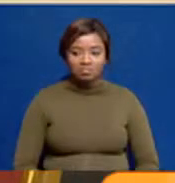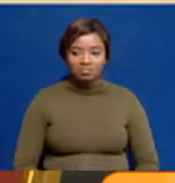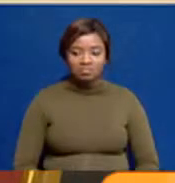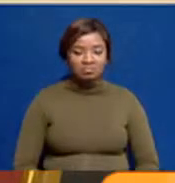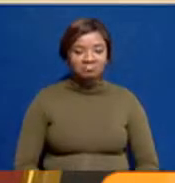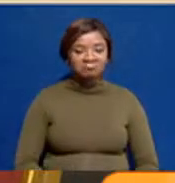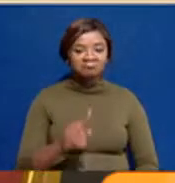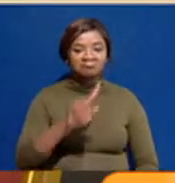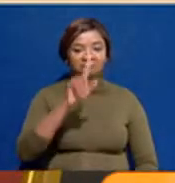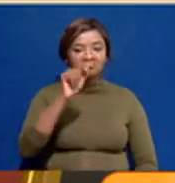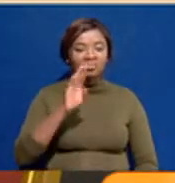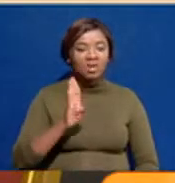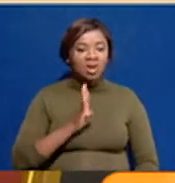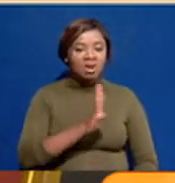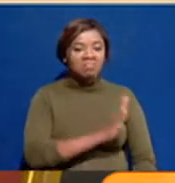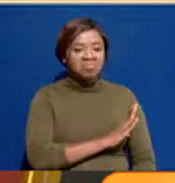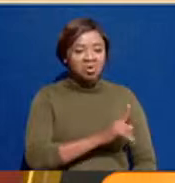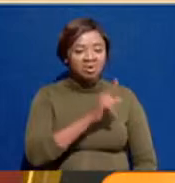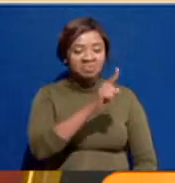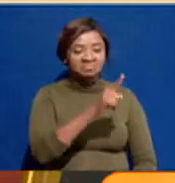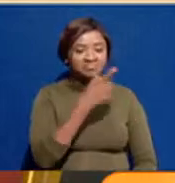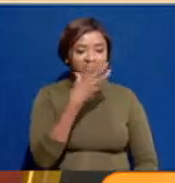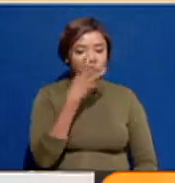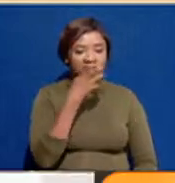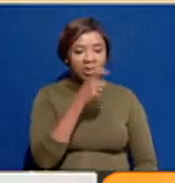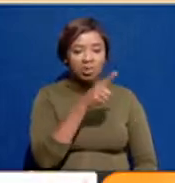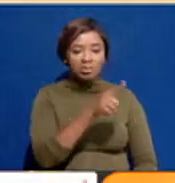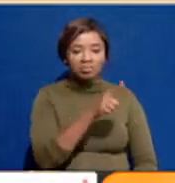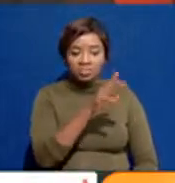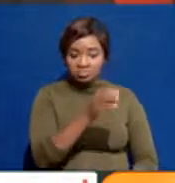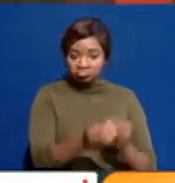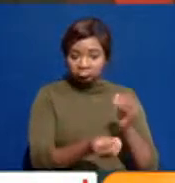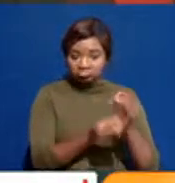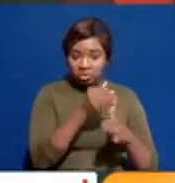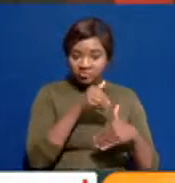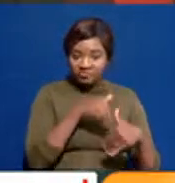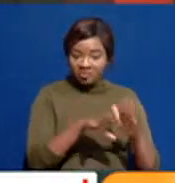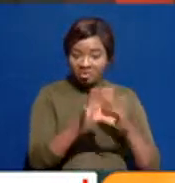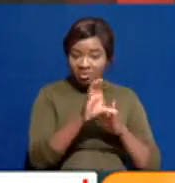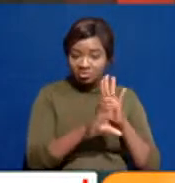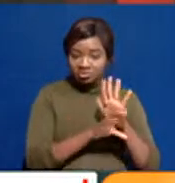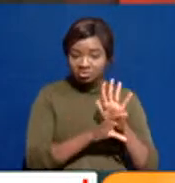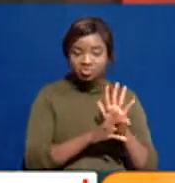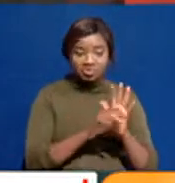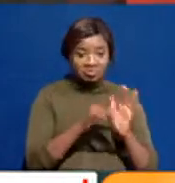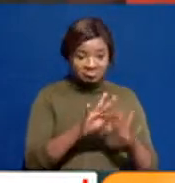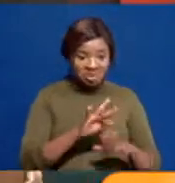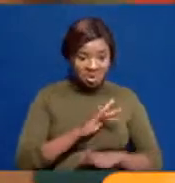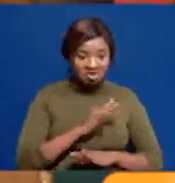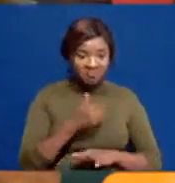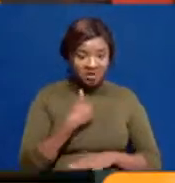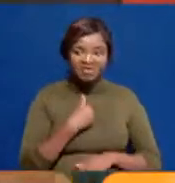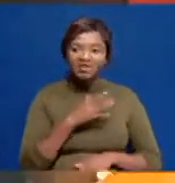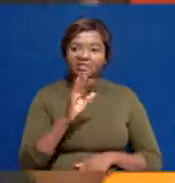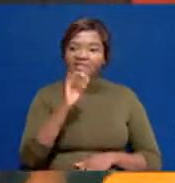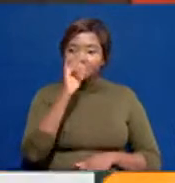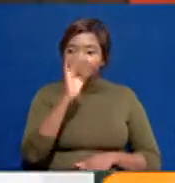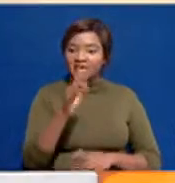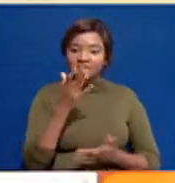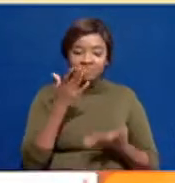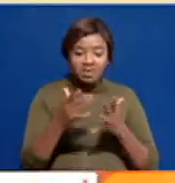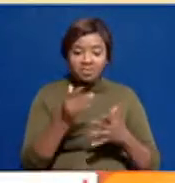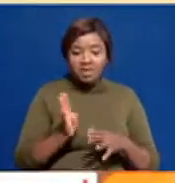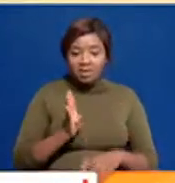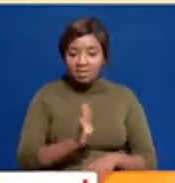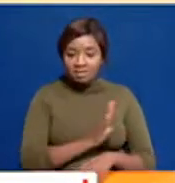the board of Telkom Kenya properly constituted? If there was a quorum, would you have acted otherwise?